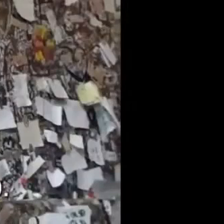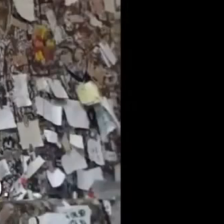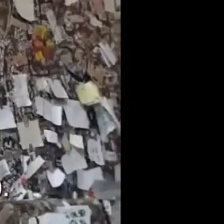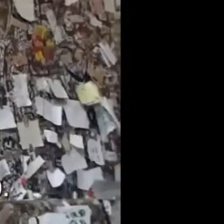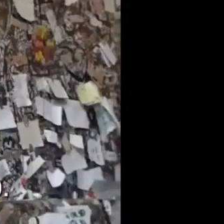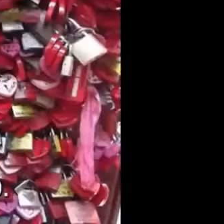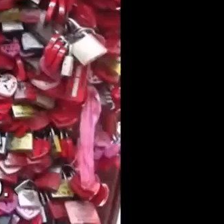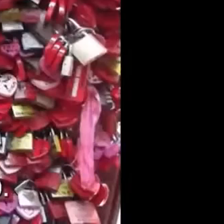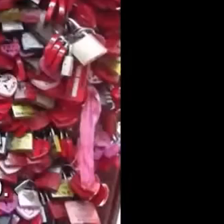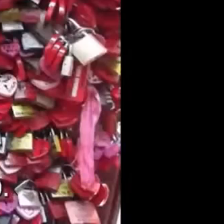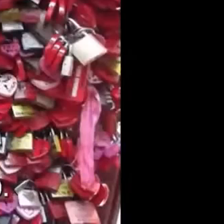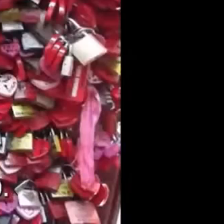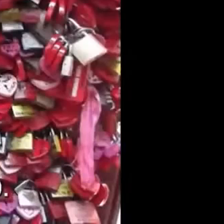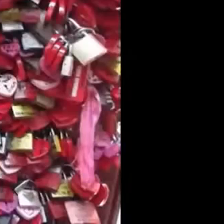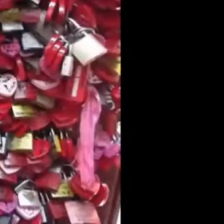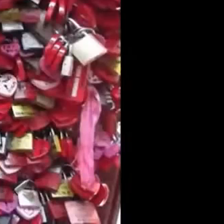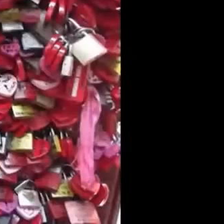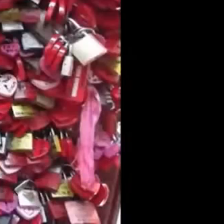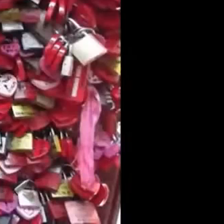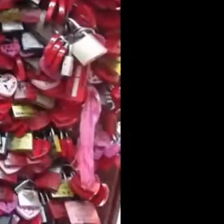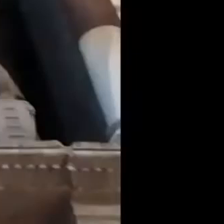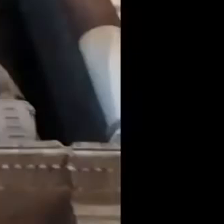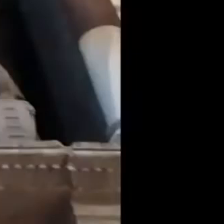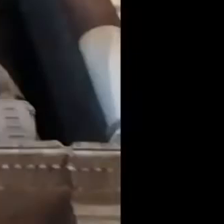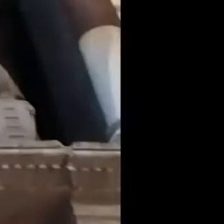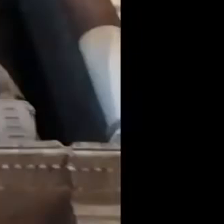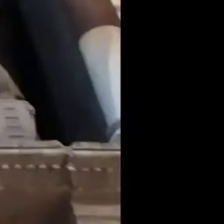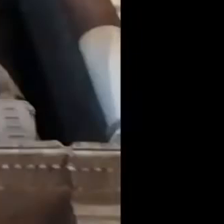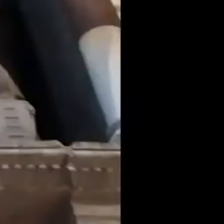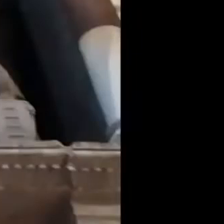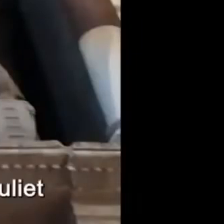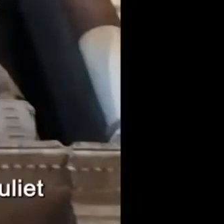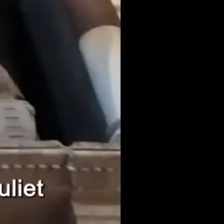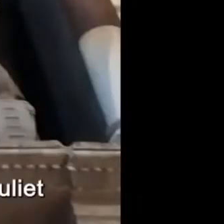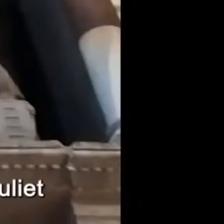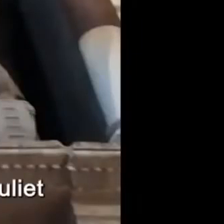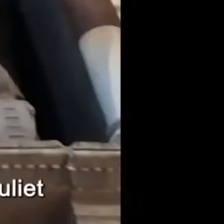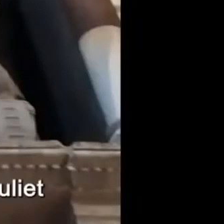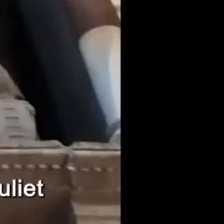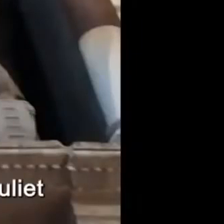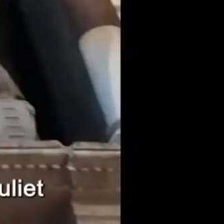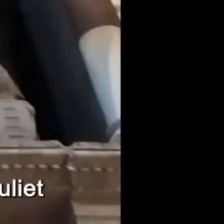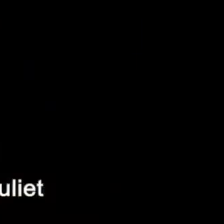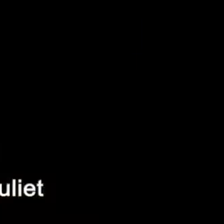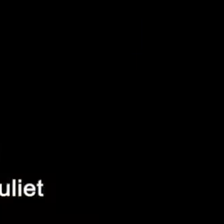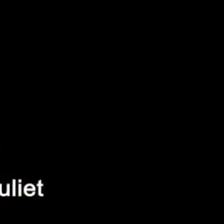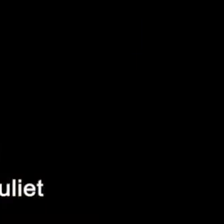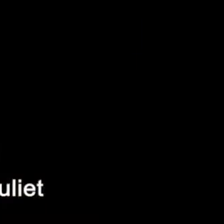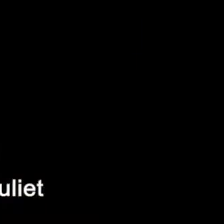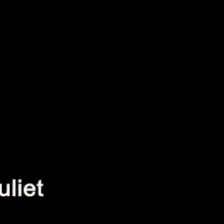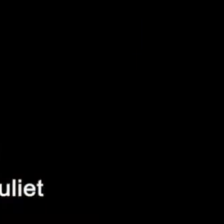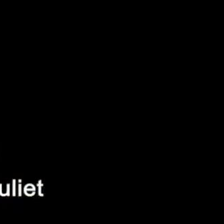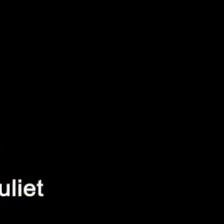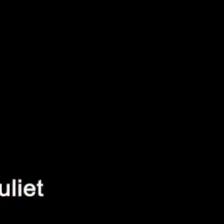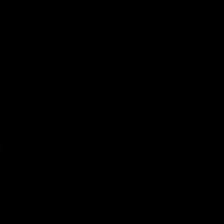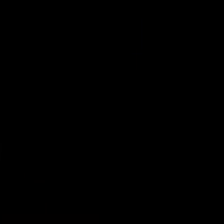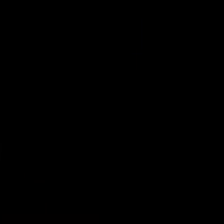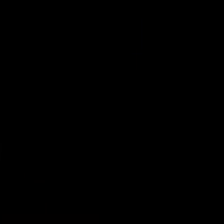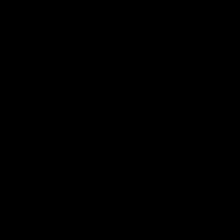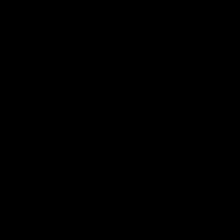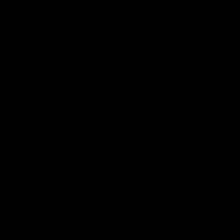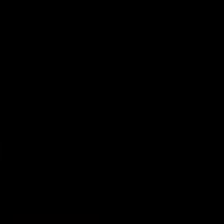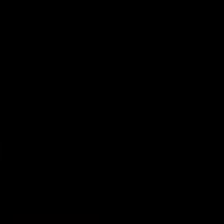letters inspired a movie in 2010. In different parts of the city there are also the tombs of Romeo and